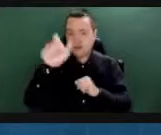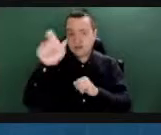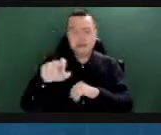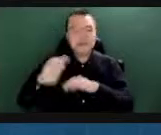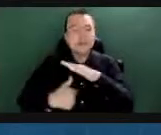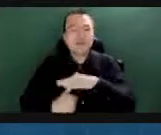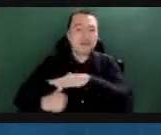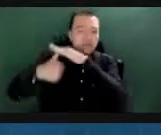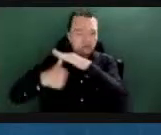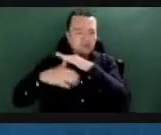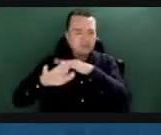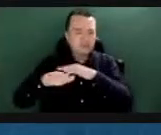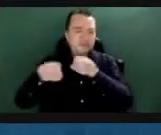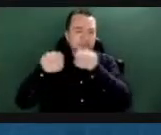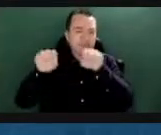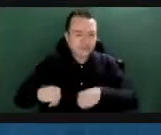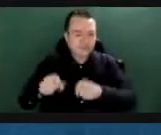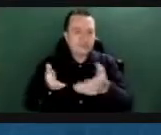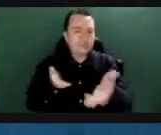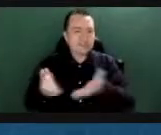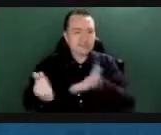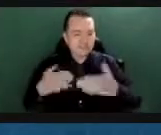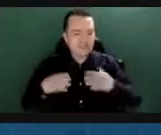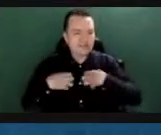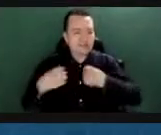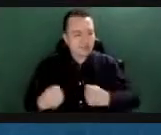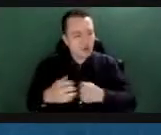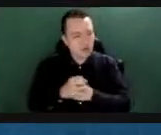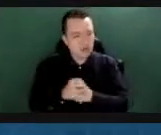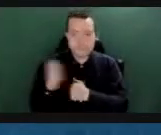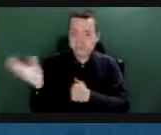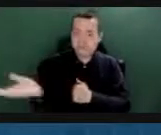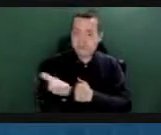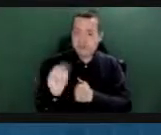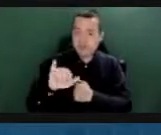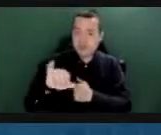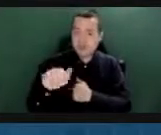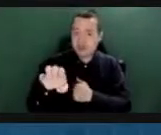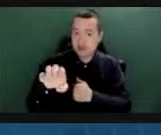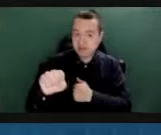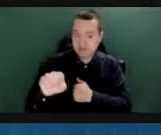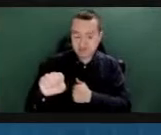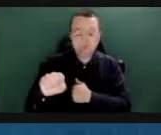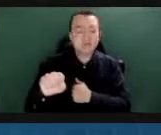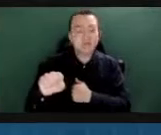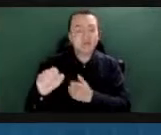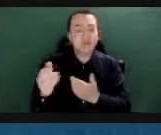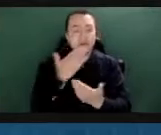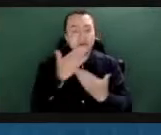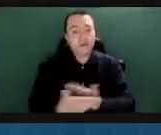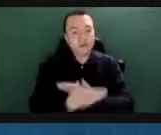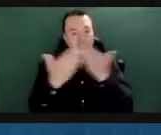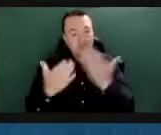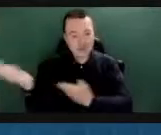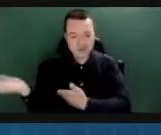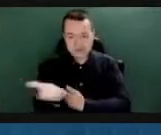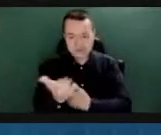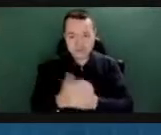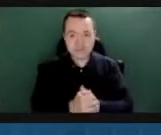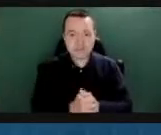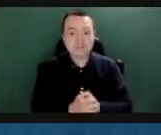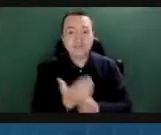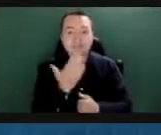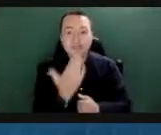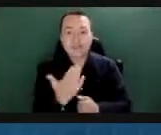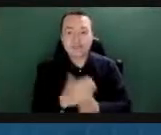la Organización Panamericana de la Salud. James, buenos días. El webinar a tu disposición. Muchas